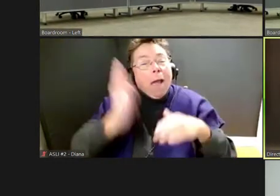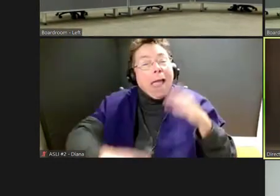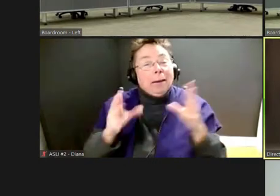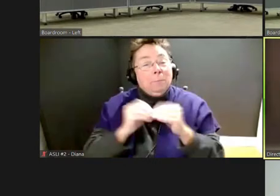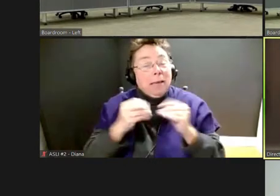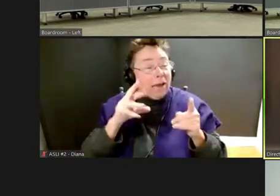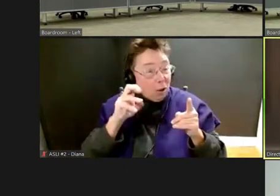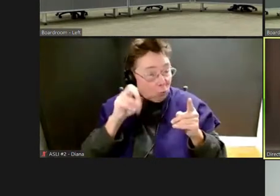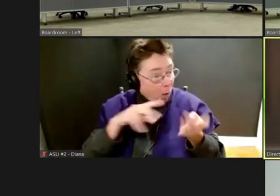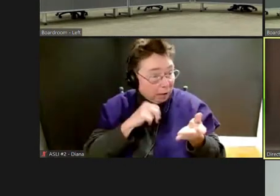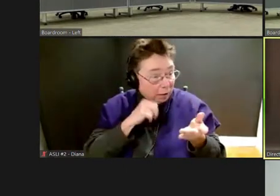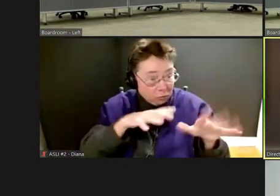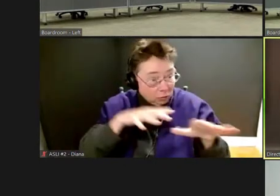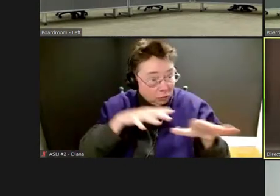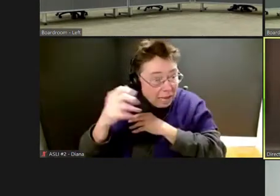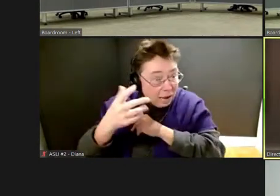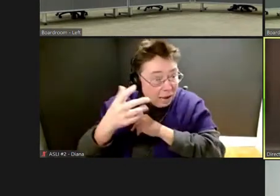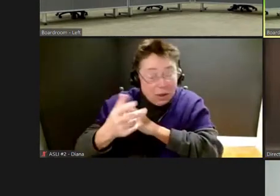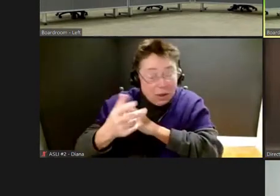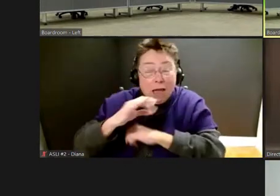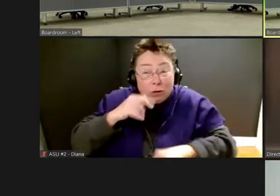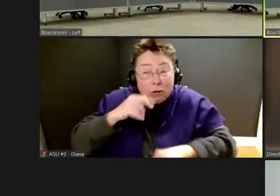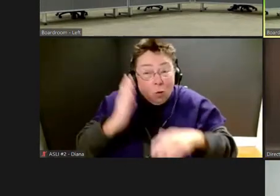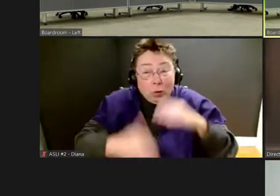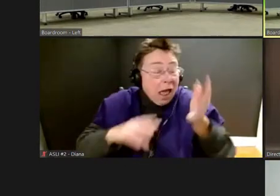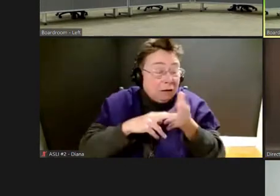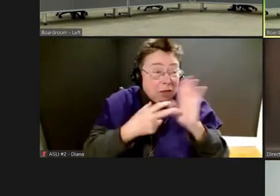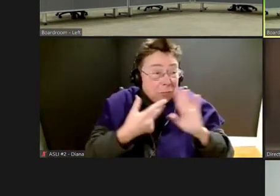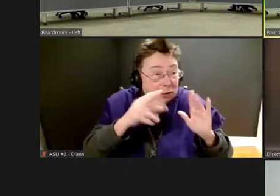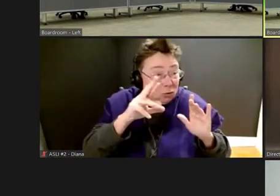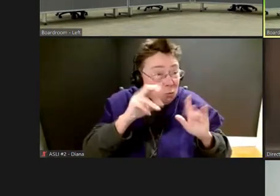go anywhere. And nice, Jake.